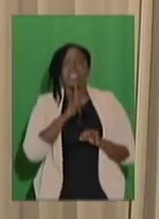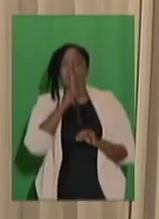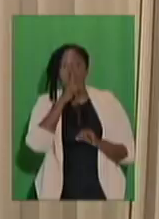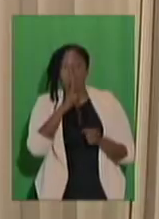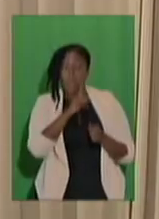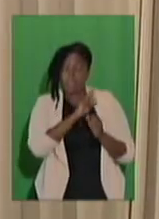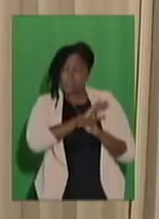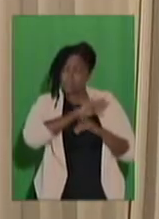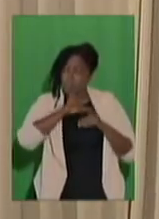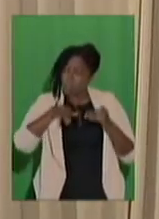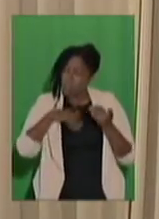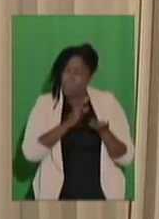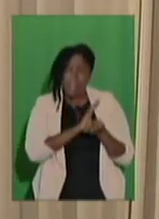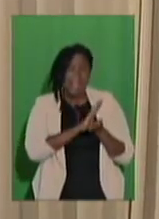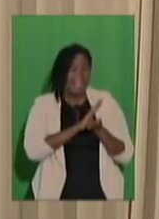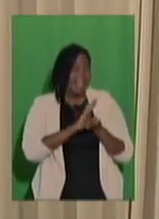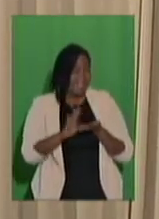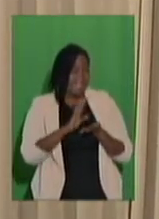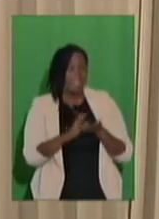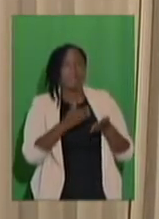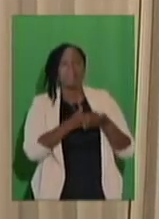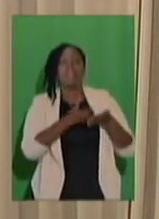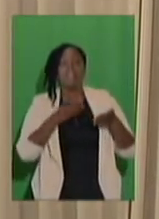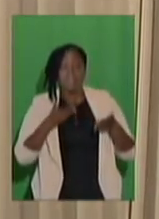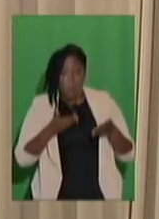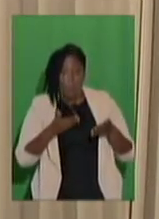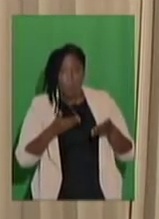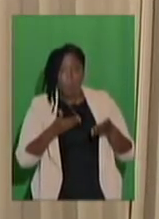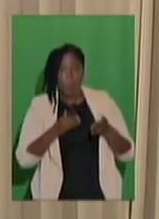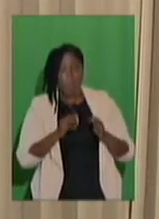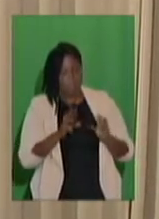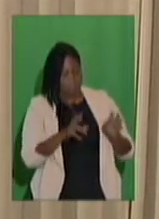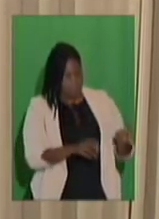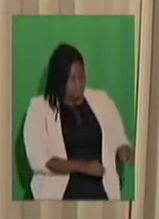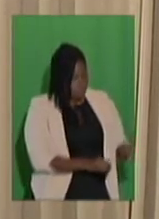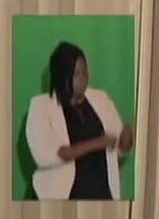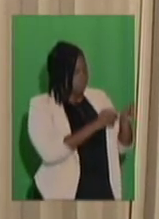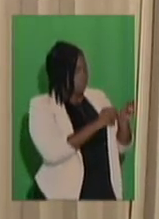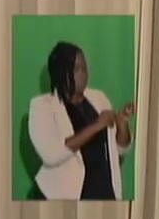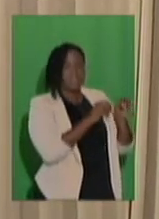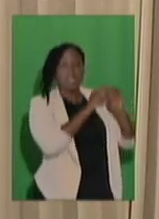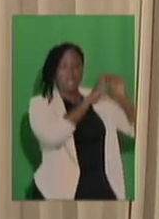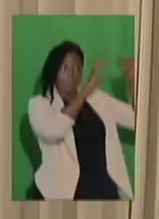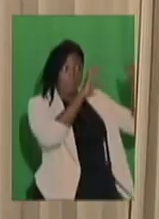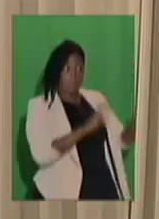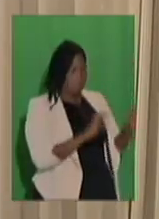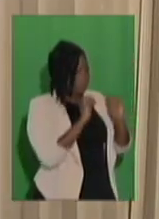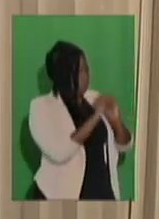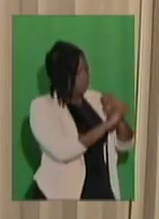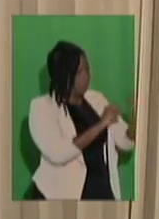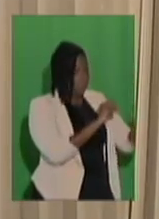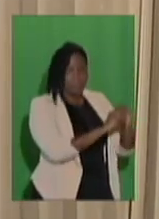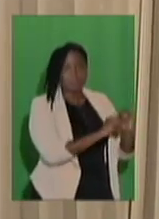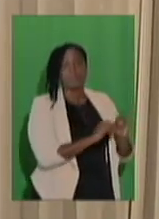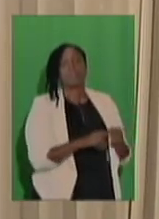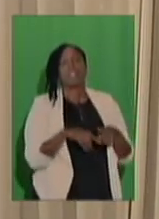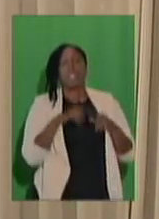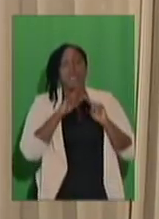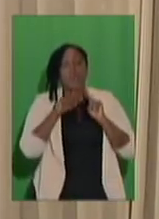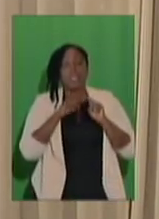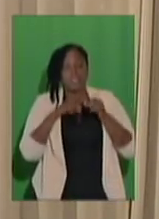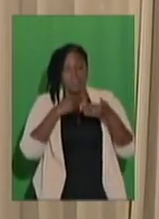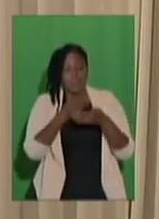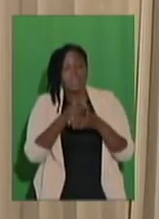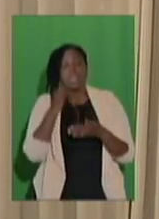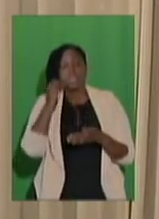actually putting into your storage, like your cupboards, whatever it may, if there's an area designated as soon as you enter your home, so you can do your sanitization in